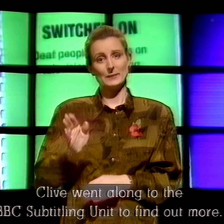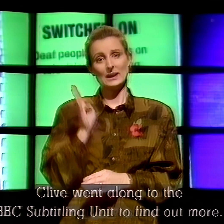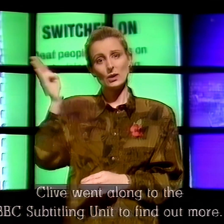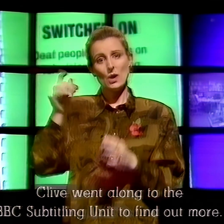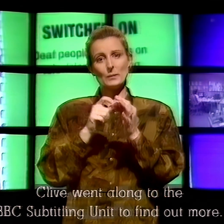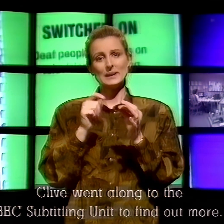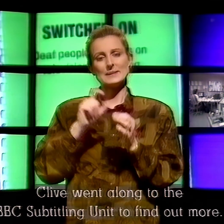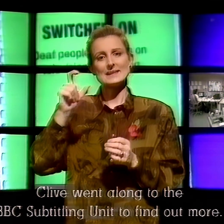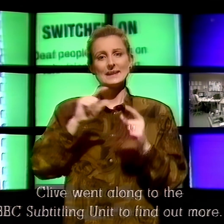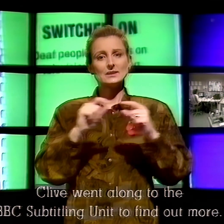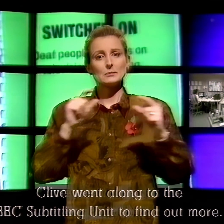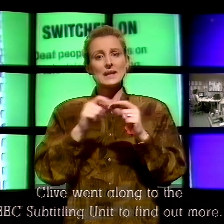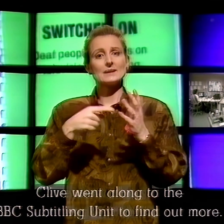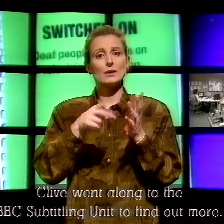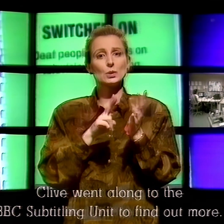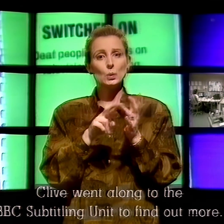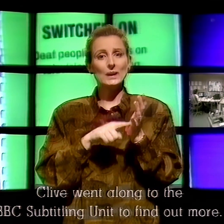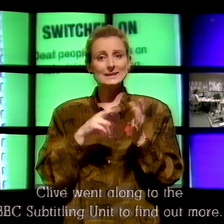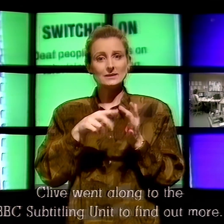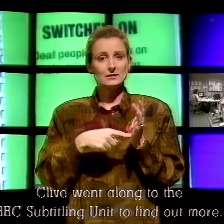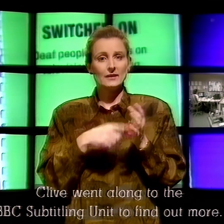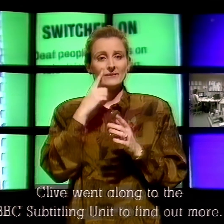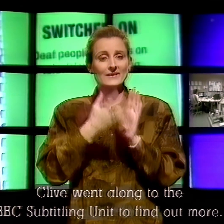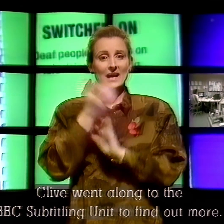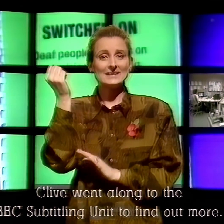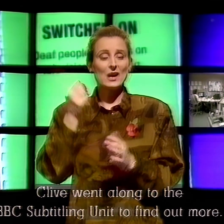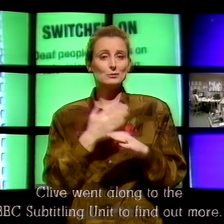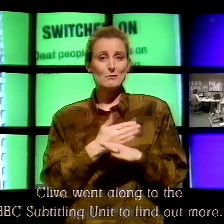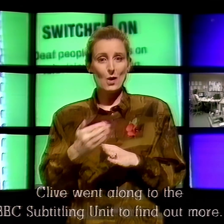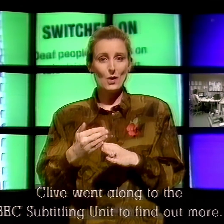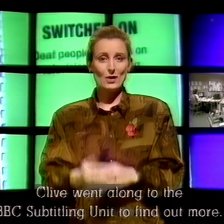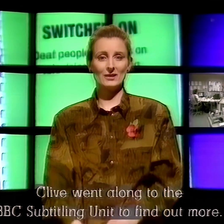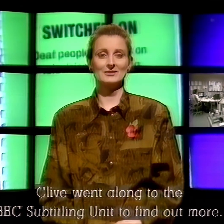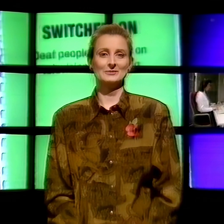Clive went along to the BBC subtitling unit to find out more.